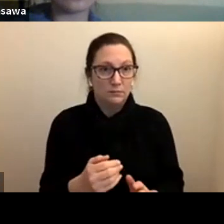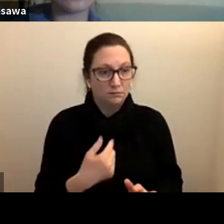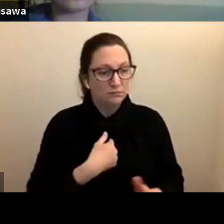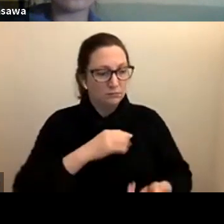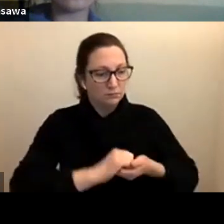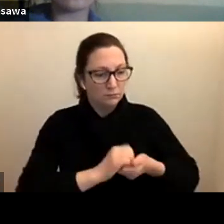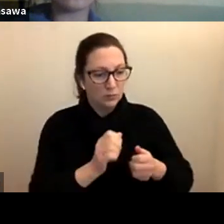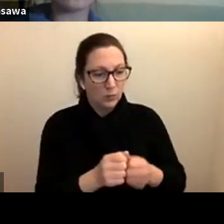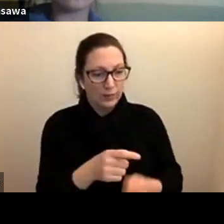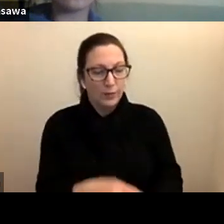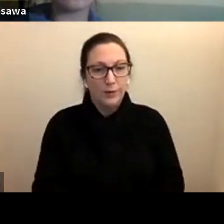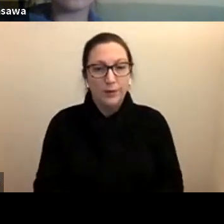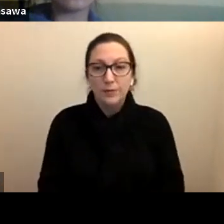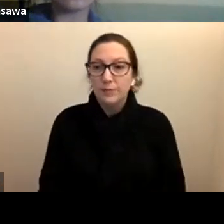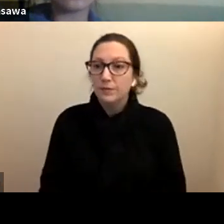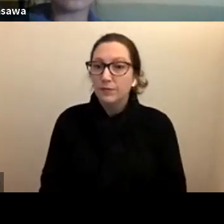my list